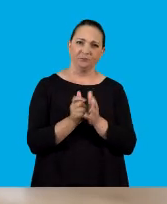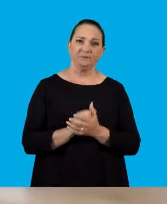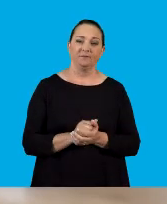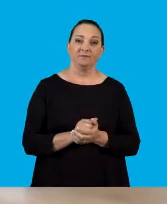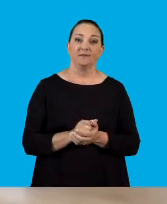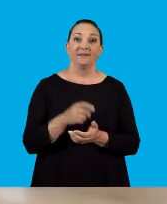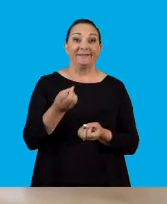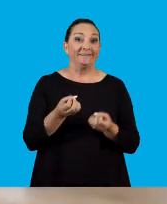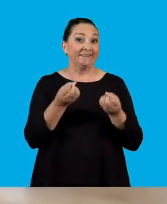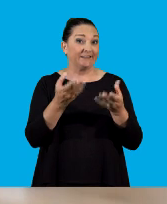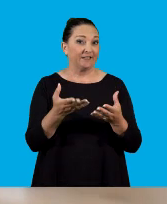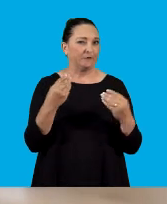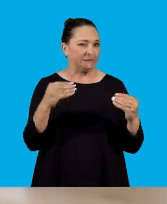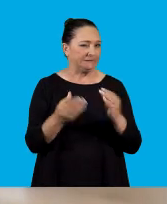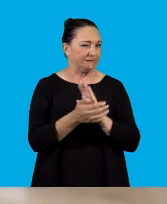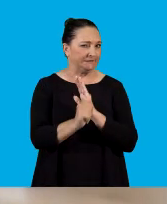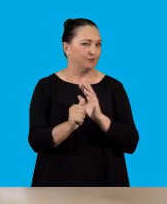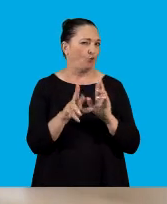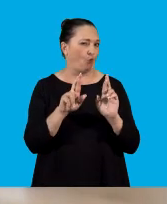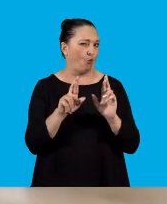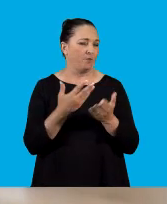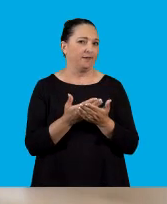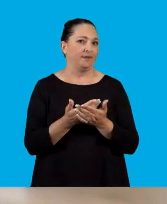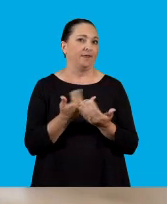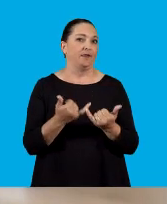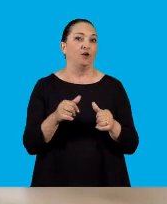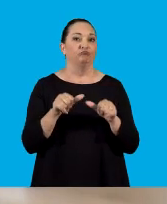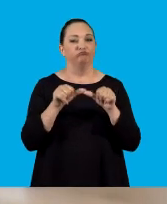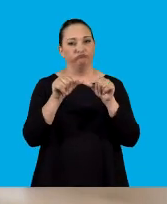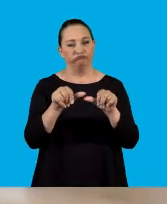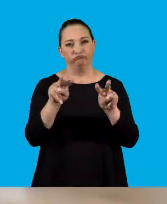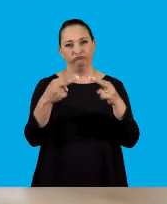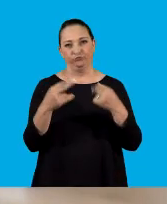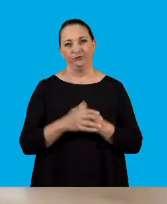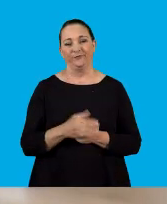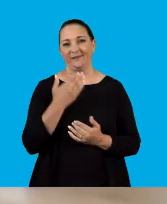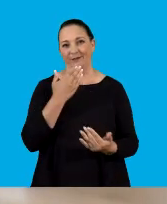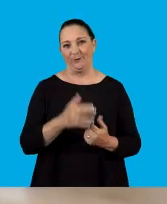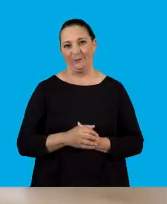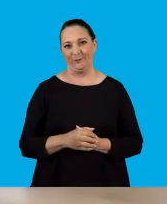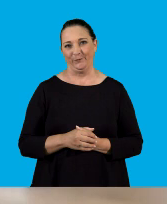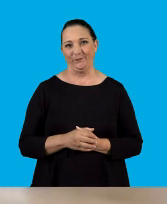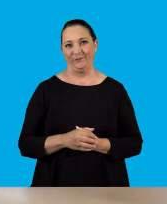to give you some business skills, and continue watching our show. Thank